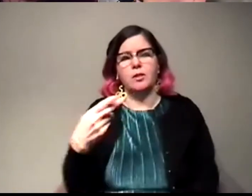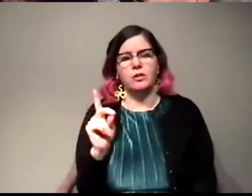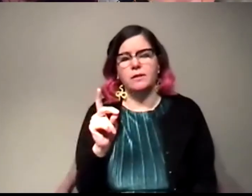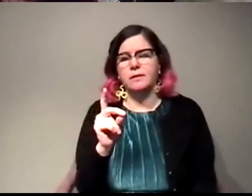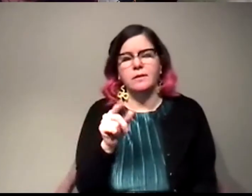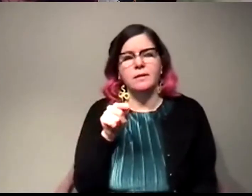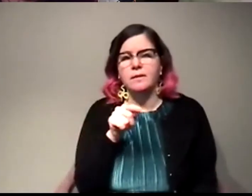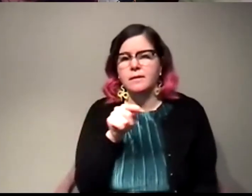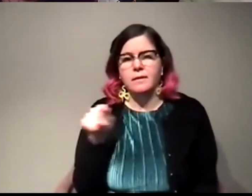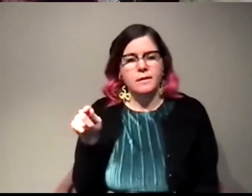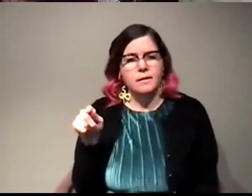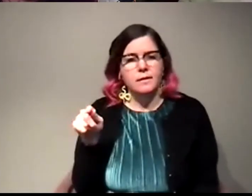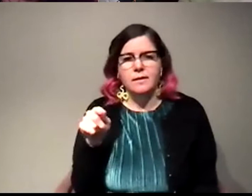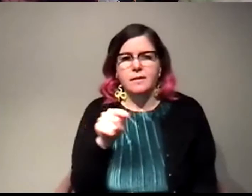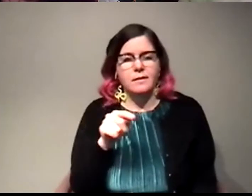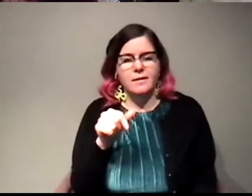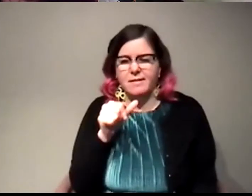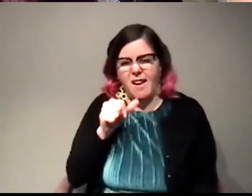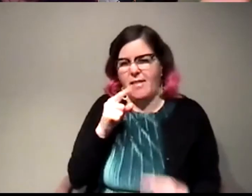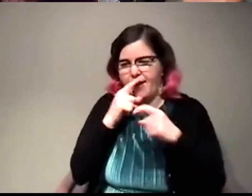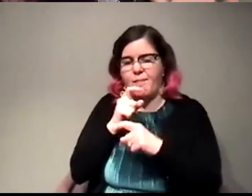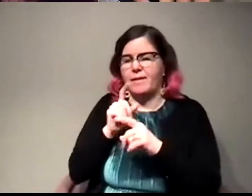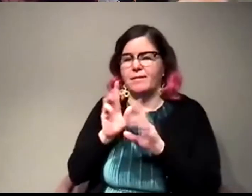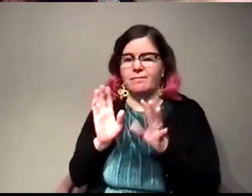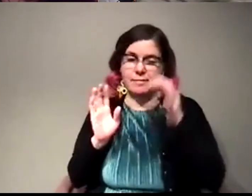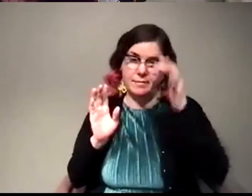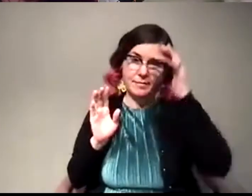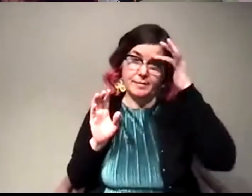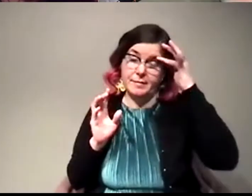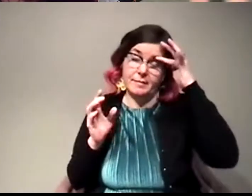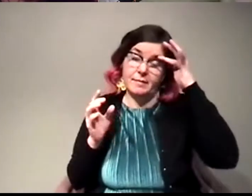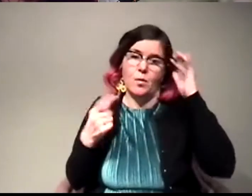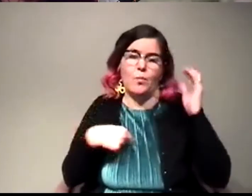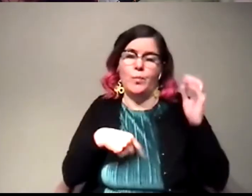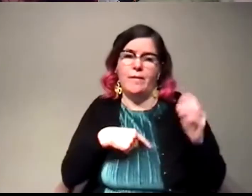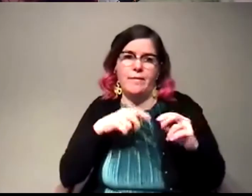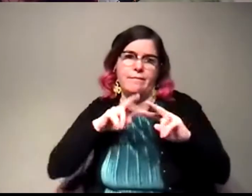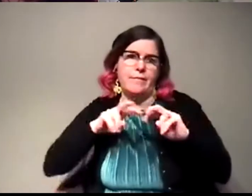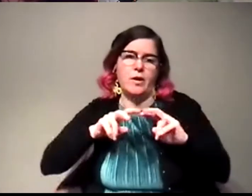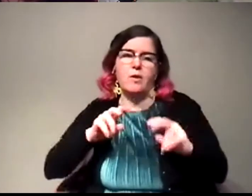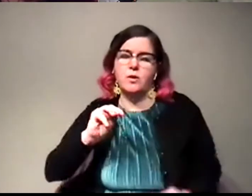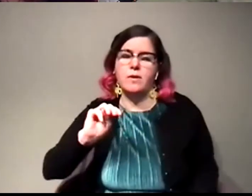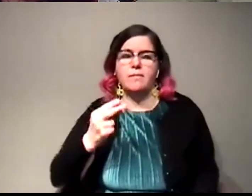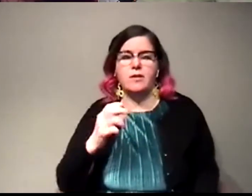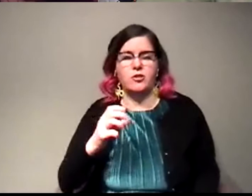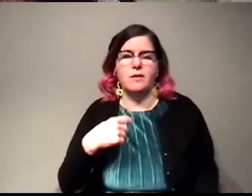have anything that complicated, or at least that we know of yet. And so MHCs were always one of my